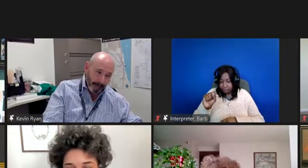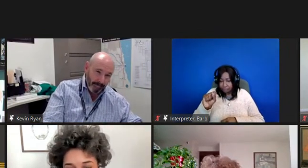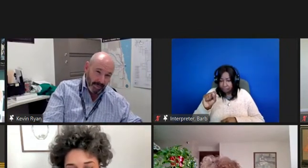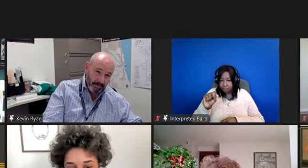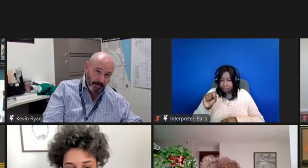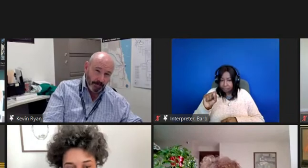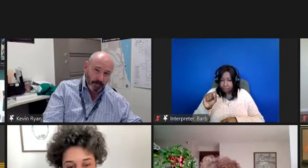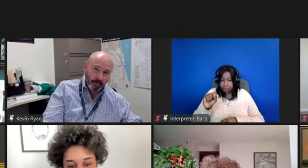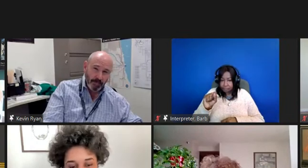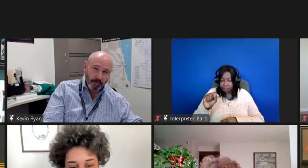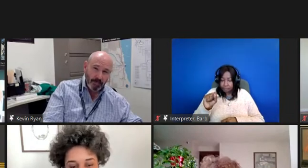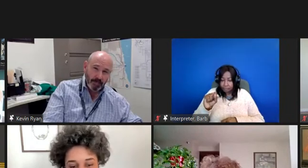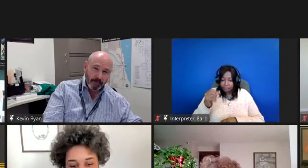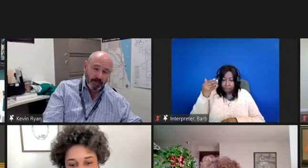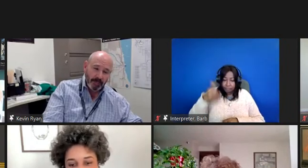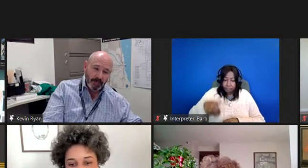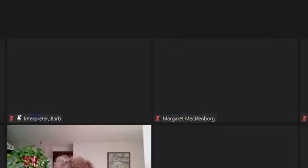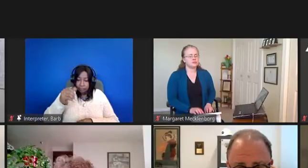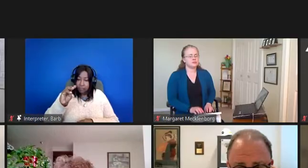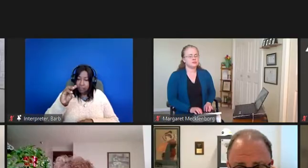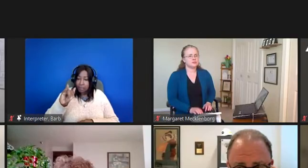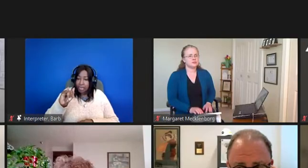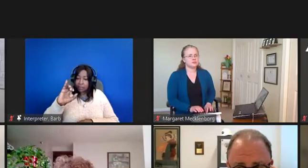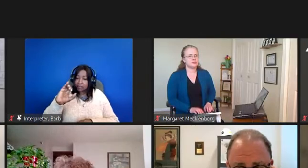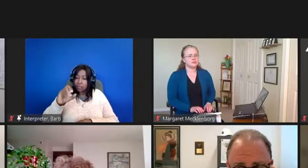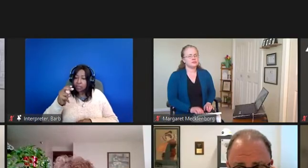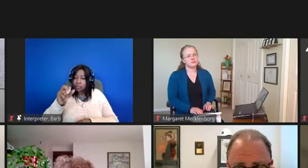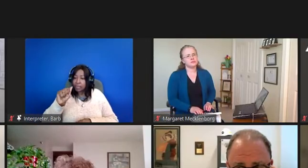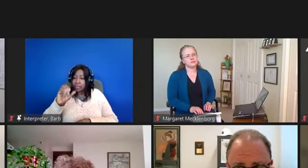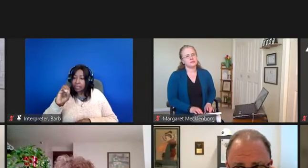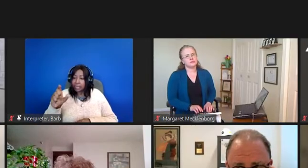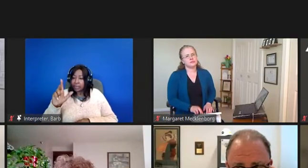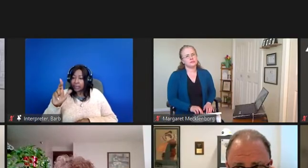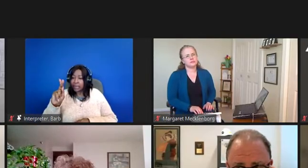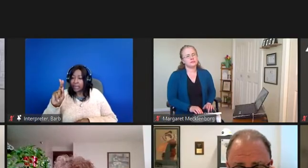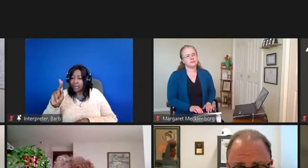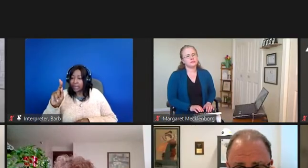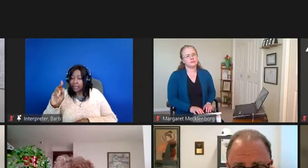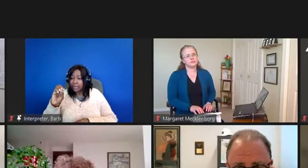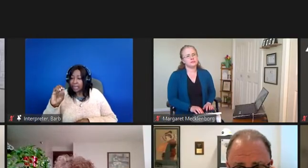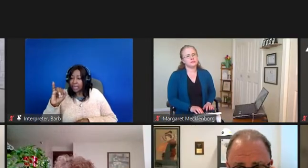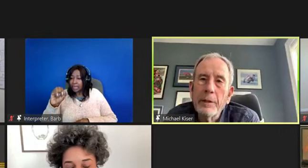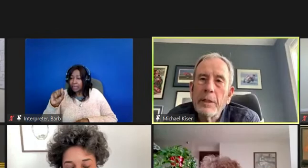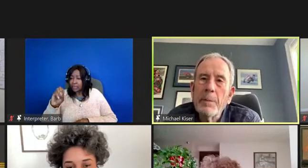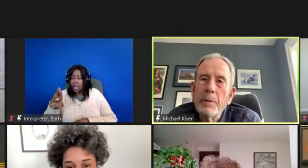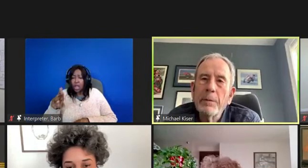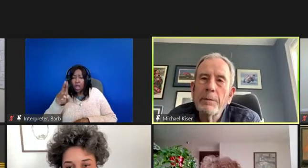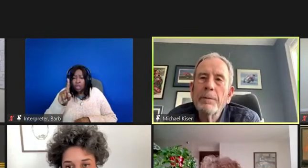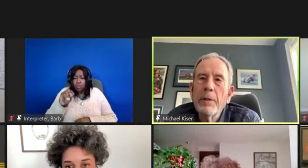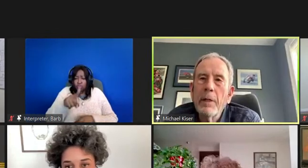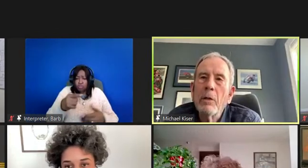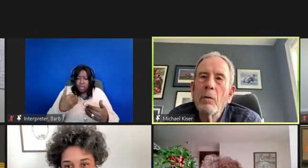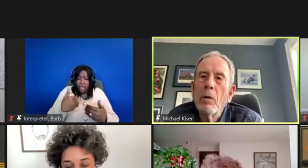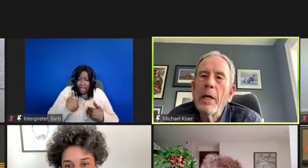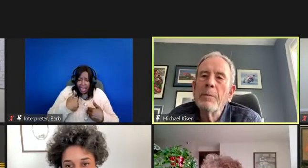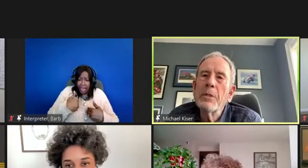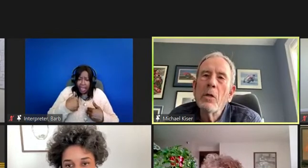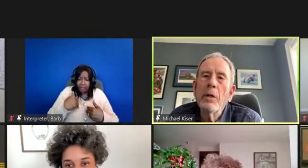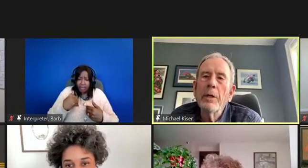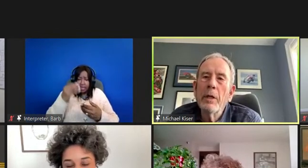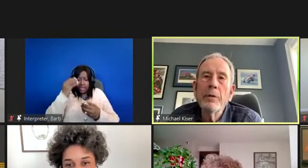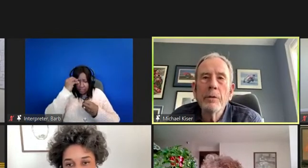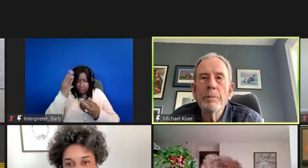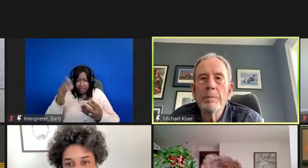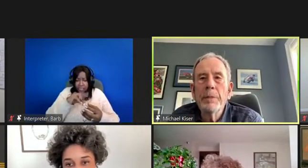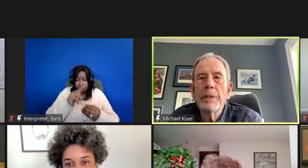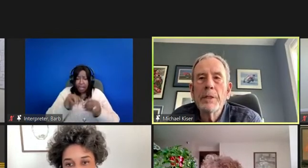This is Michael Kaiser. I have a question. Do you have information about the level of and type of crimes